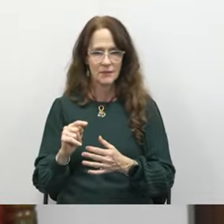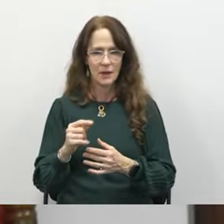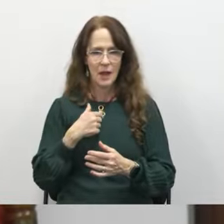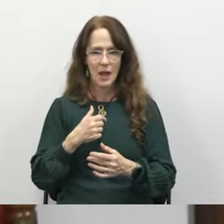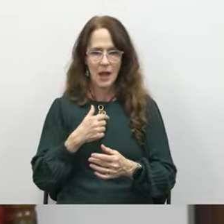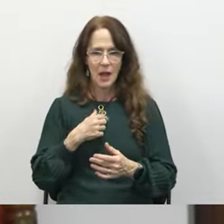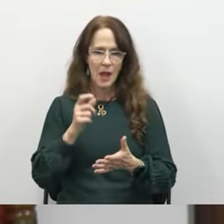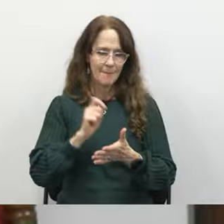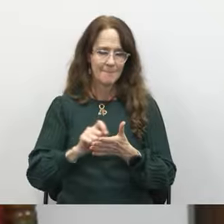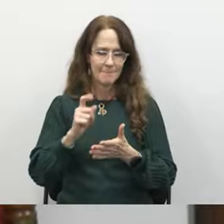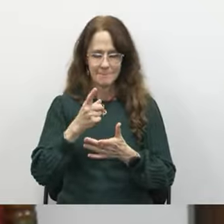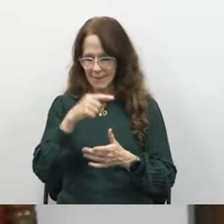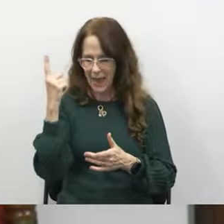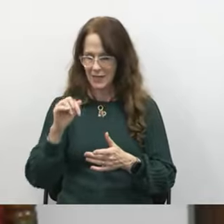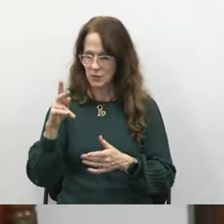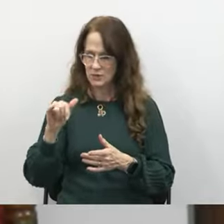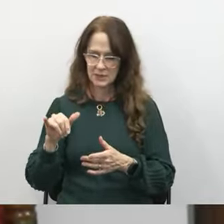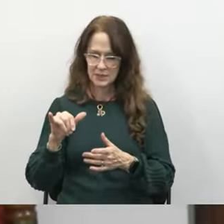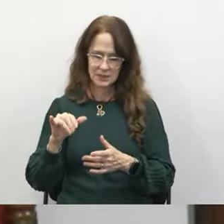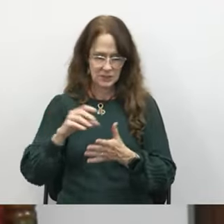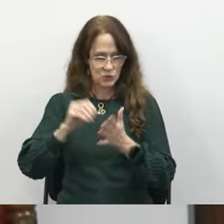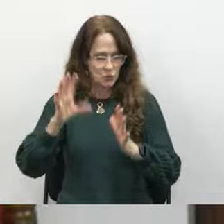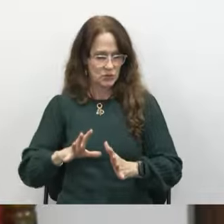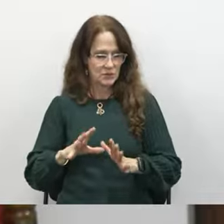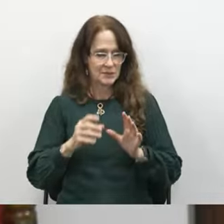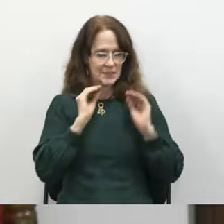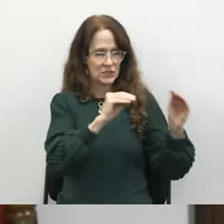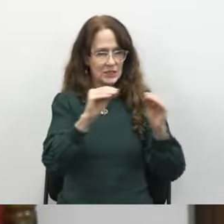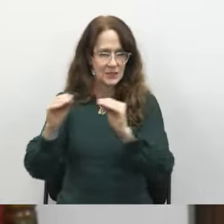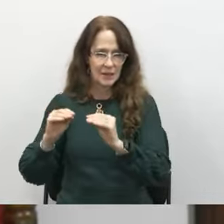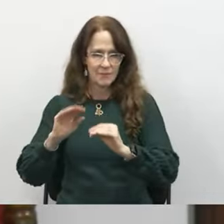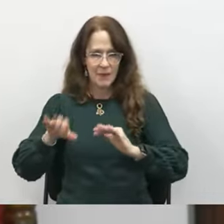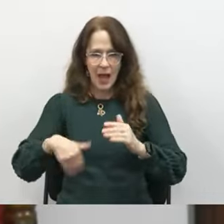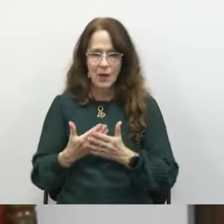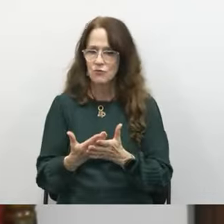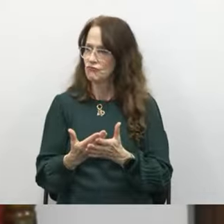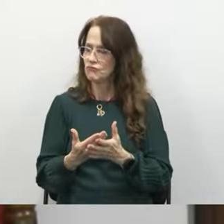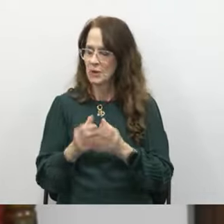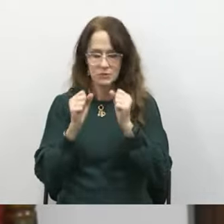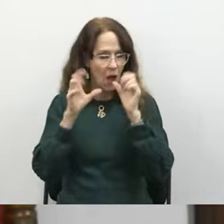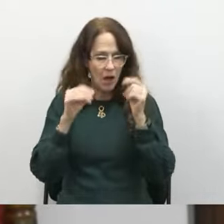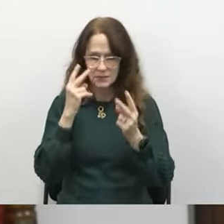Black Literary Society students. That was really awesome to see. Thank you all so much.